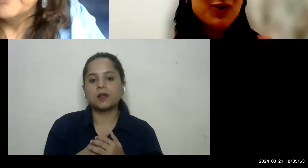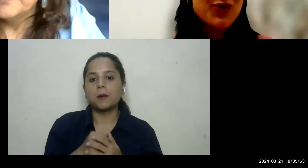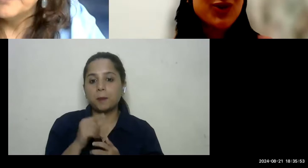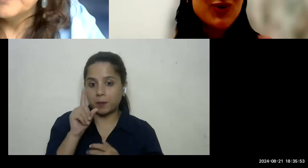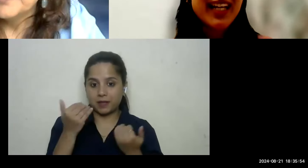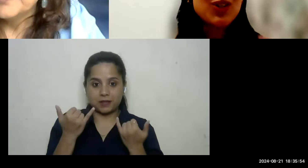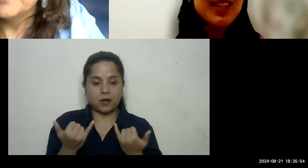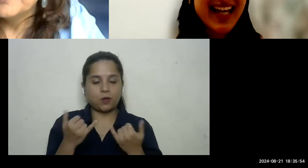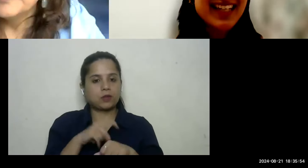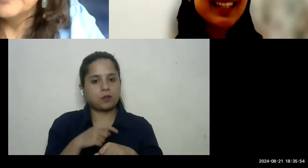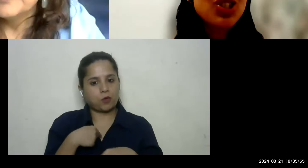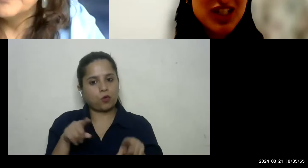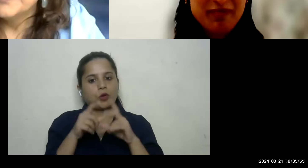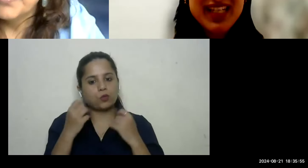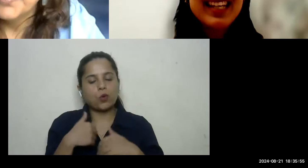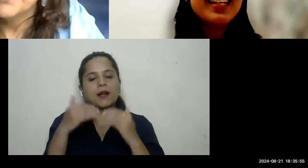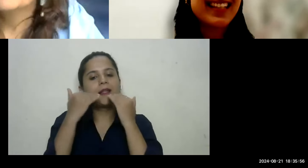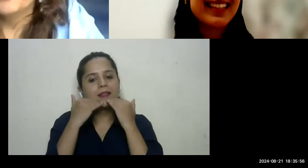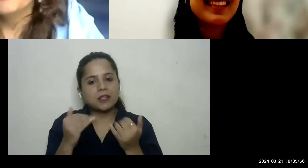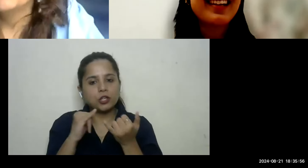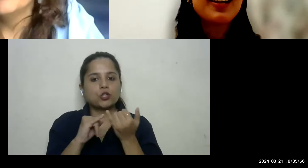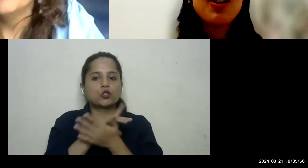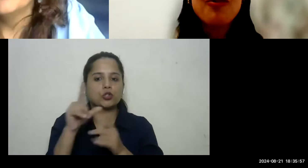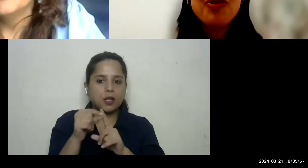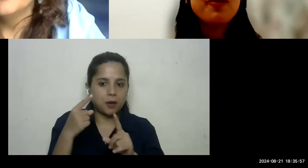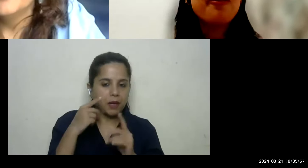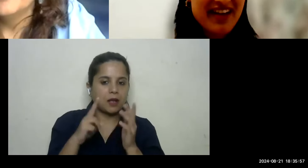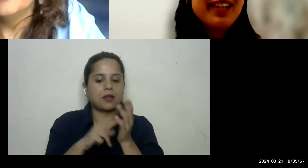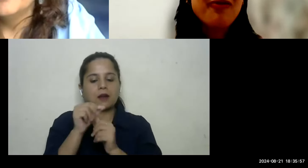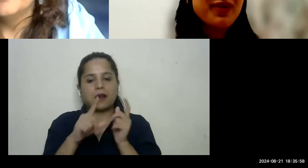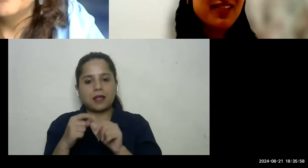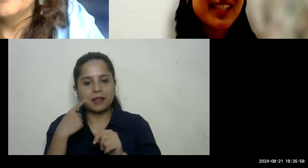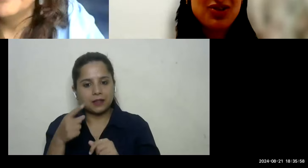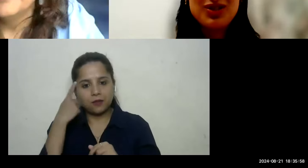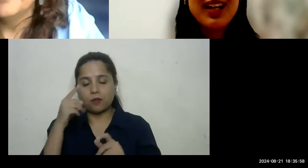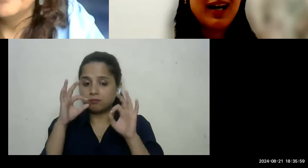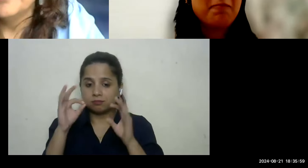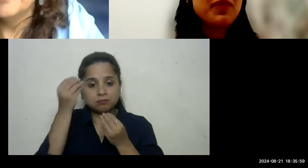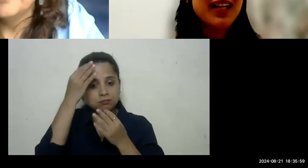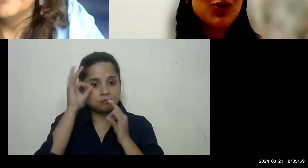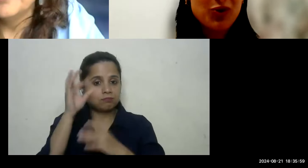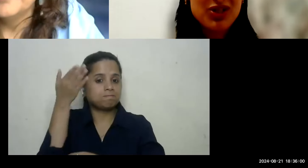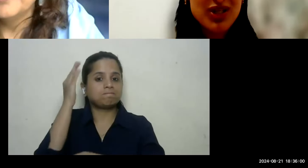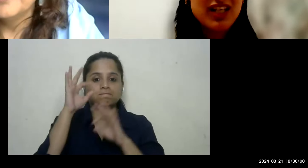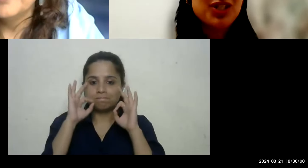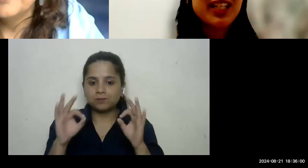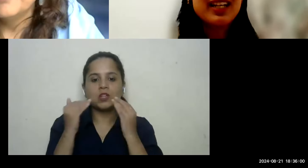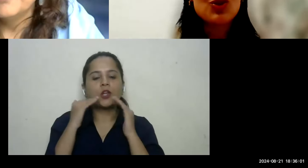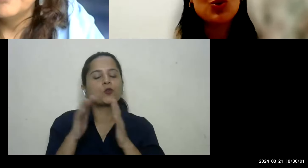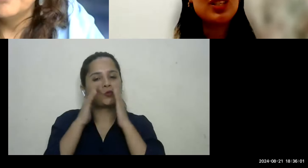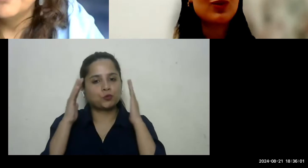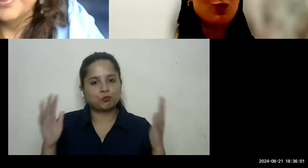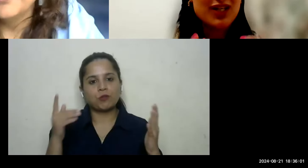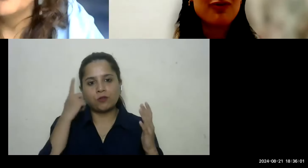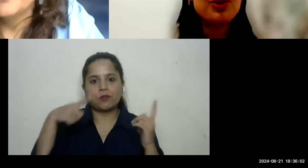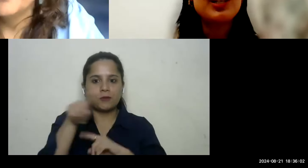moment, I would also like to thank Shilpi, Nandita, for a very informative session. Thank you so much, really, for taking us